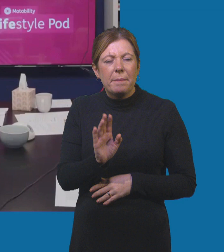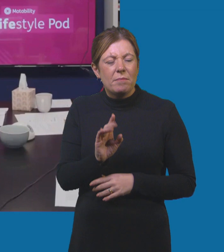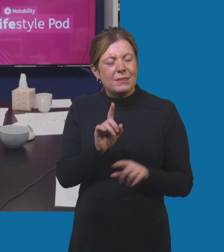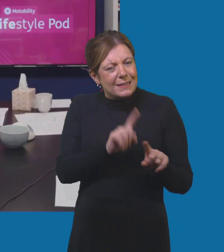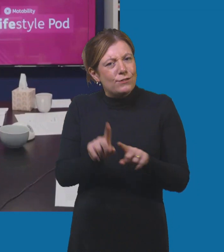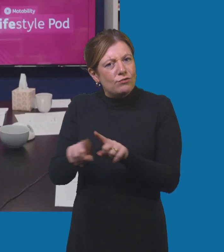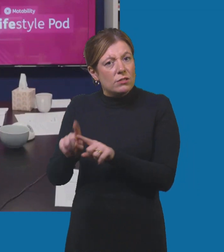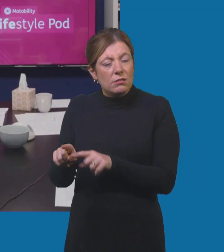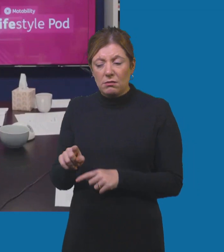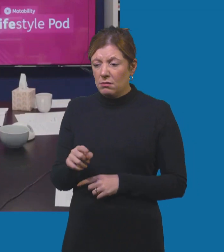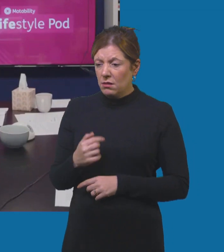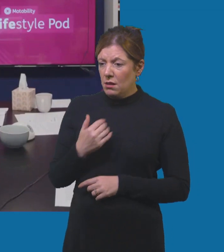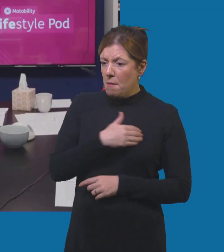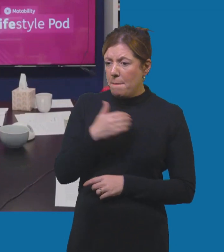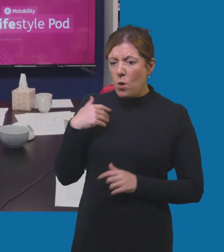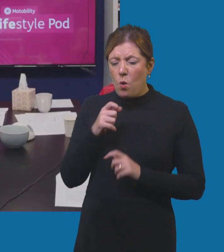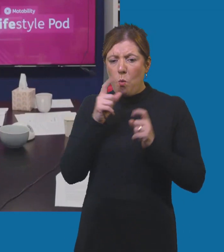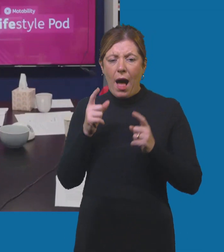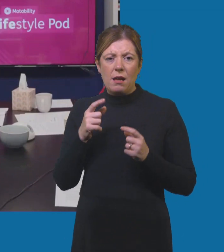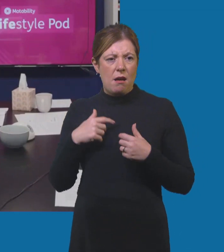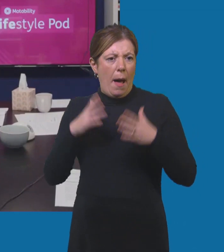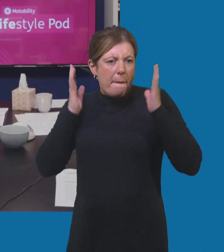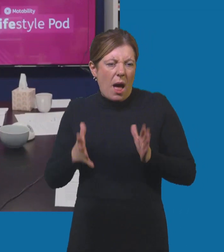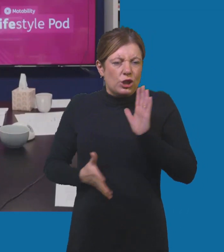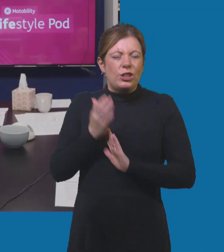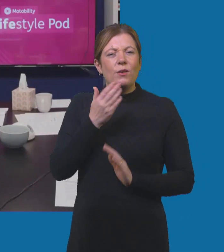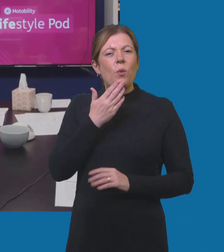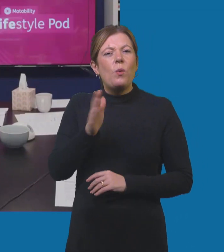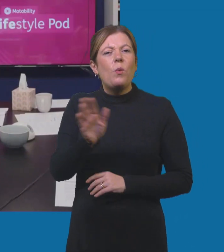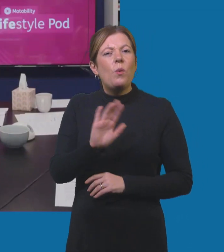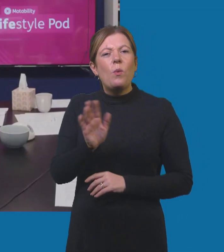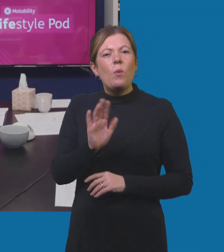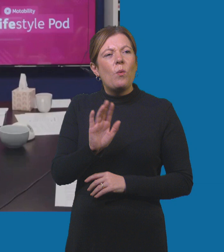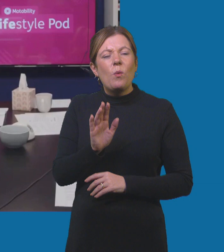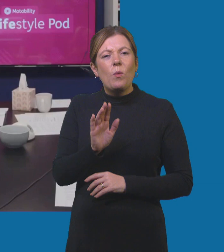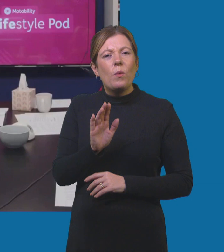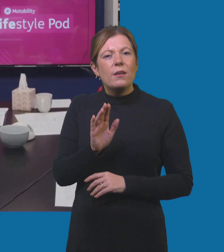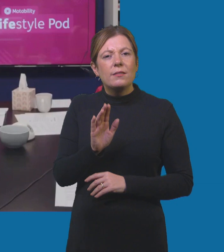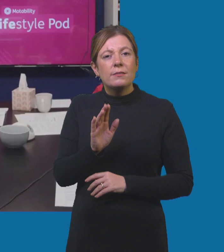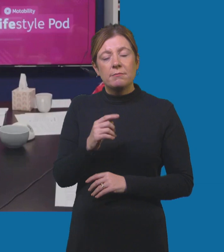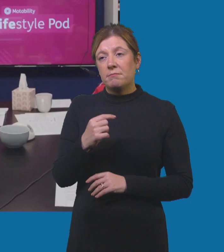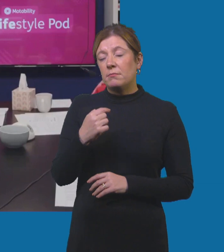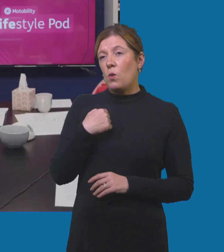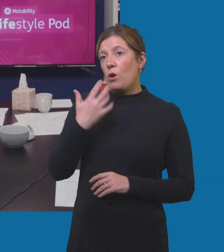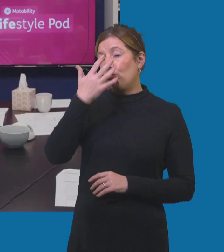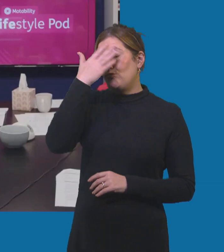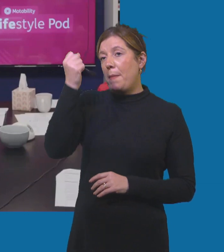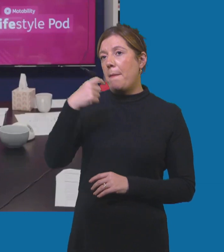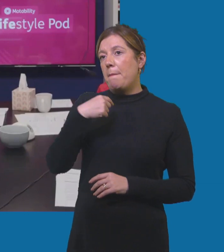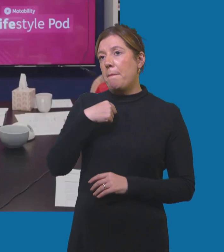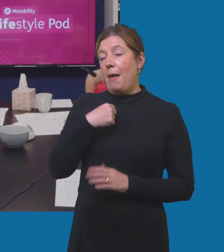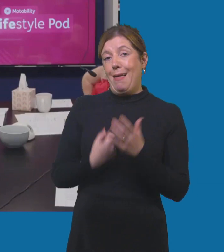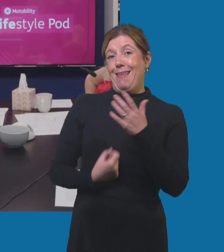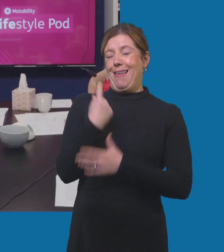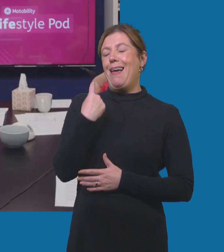day to break a point to be valid. And it's very funny actually, because I remember when I was first